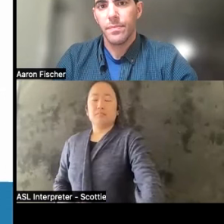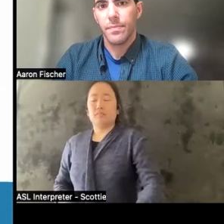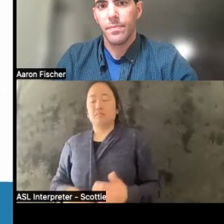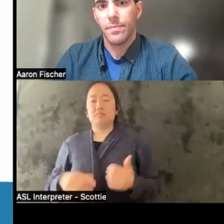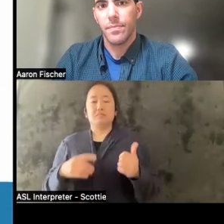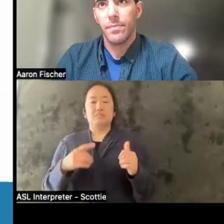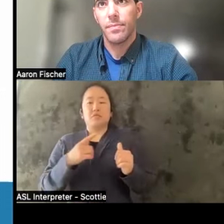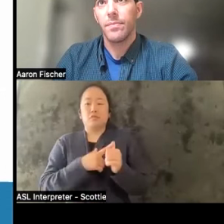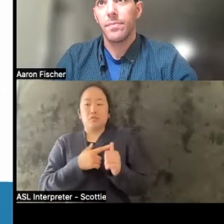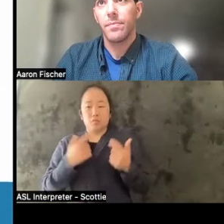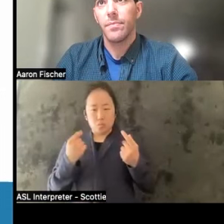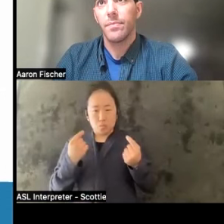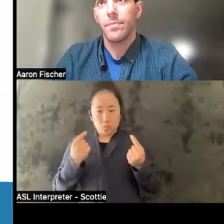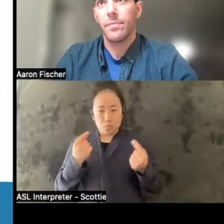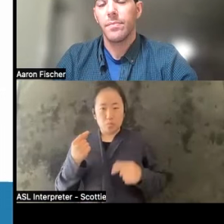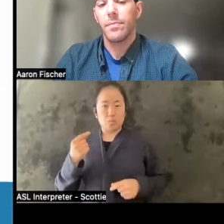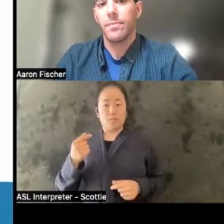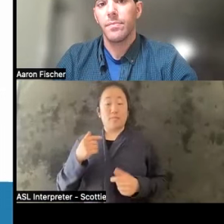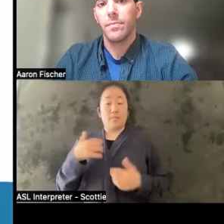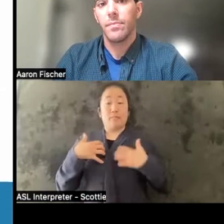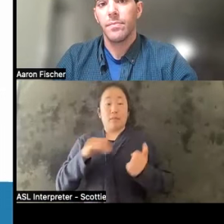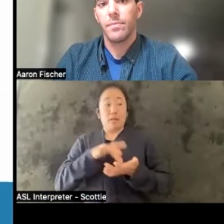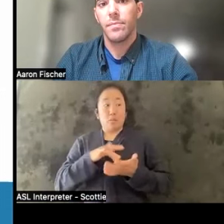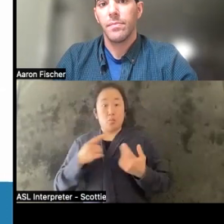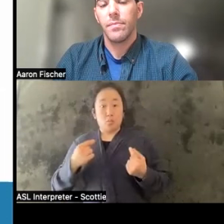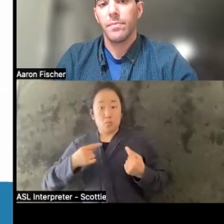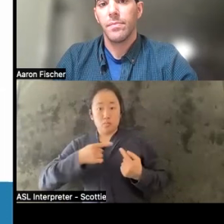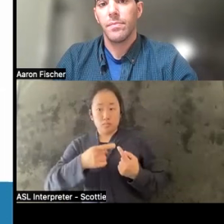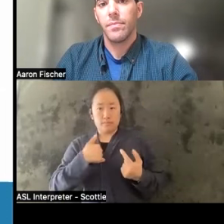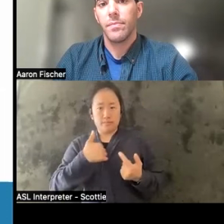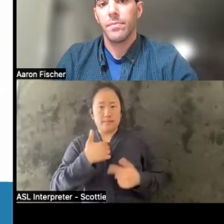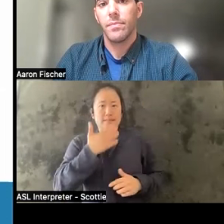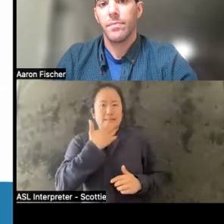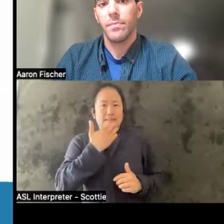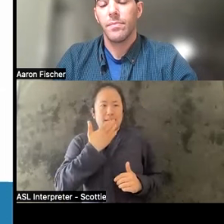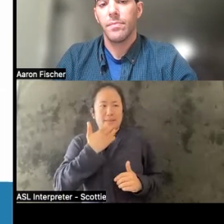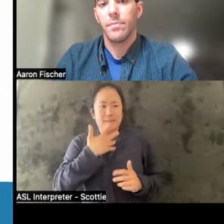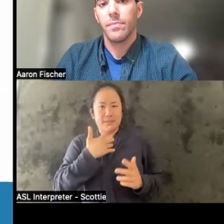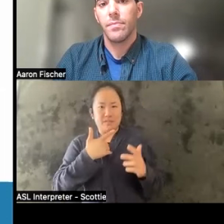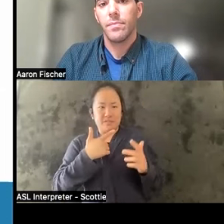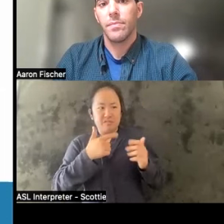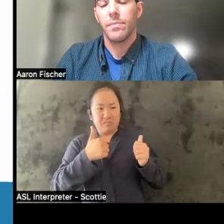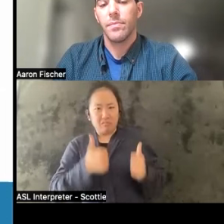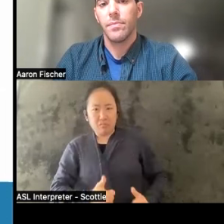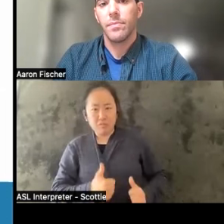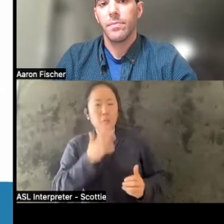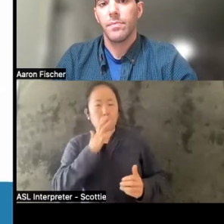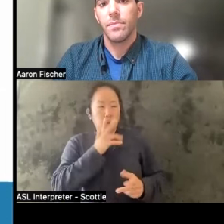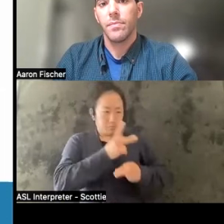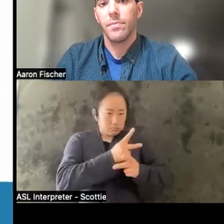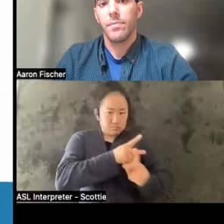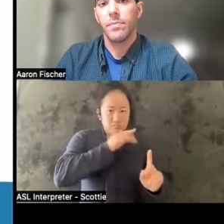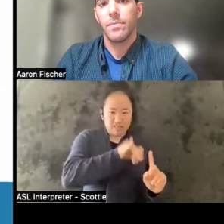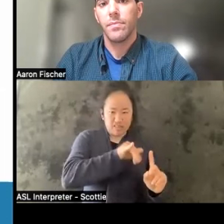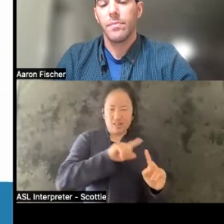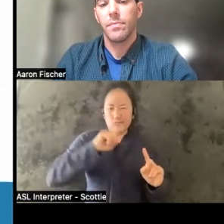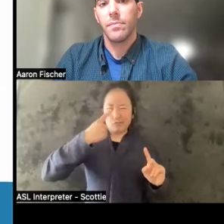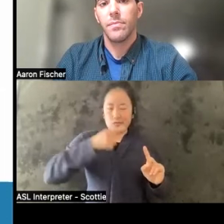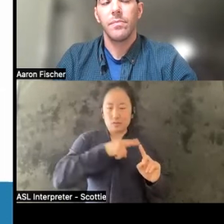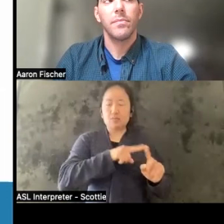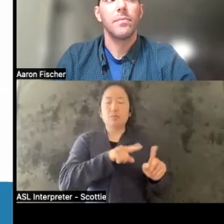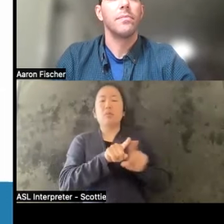care for Frank's diabetes condition, but also to connect him with a case